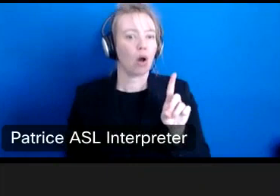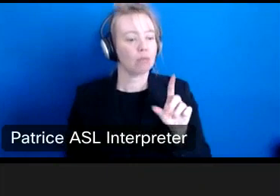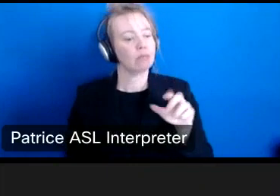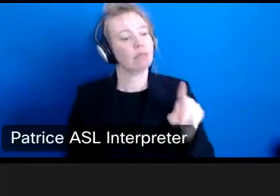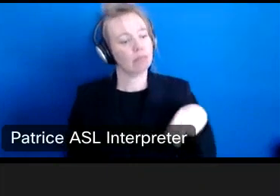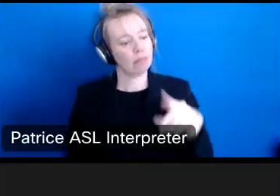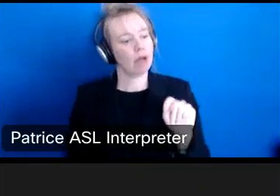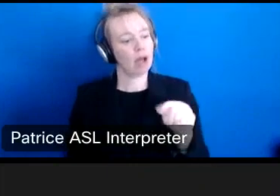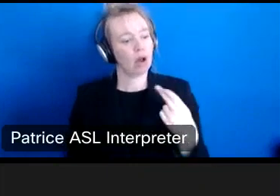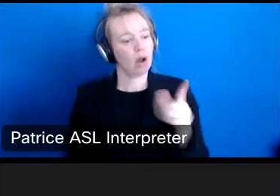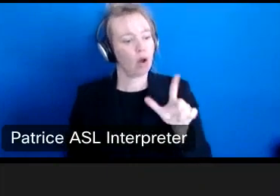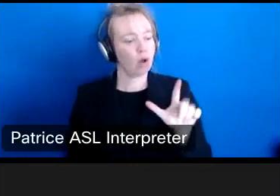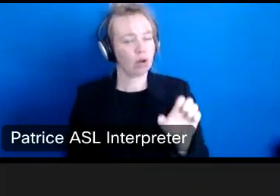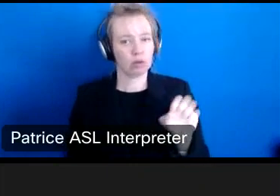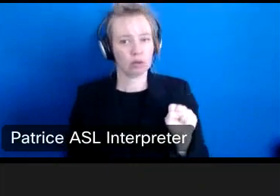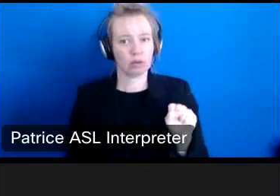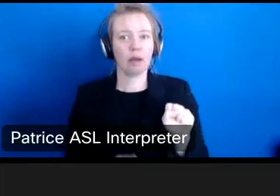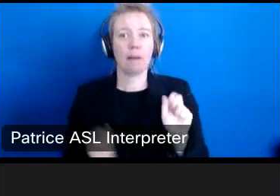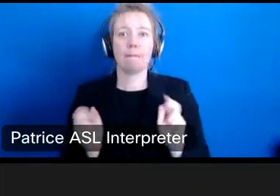many commissioners have faced.